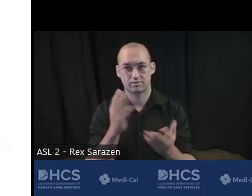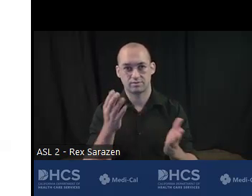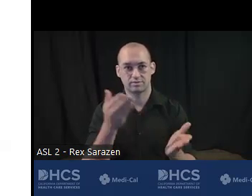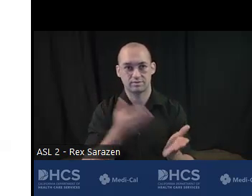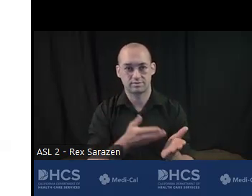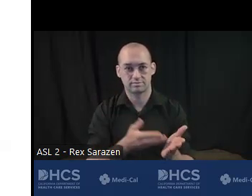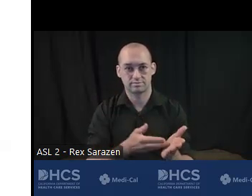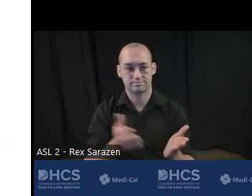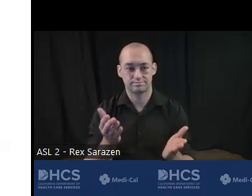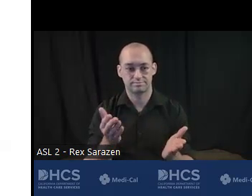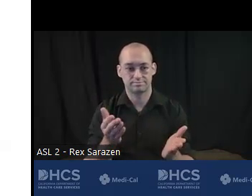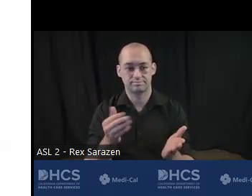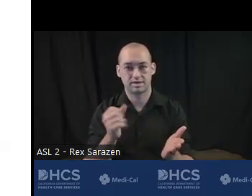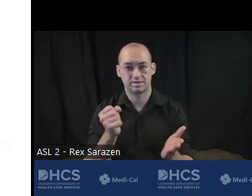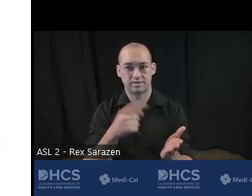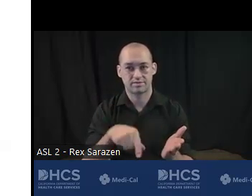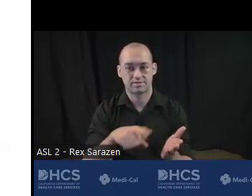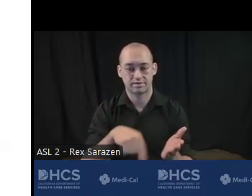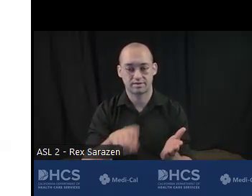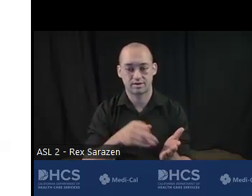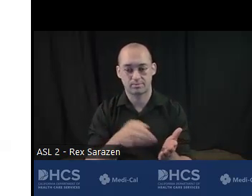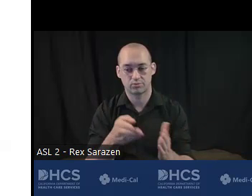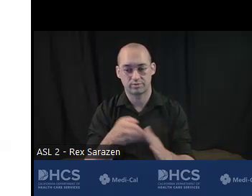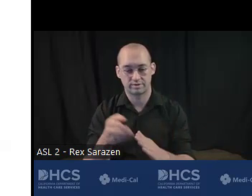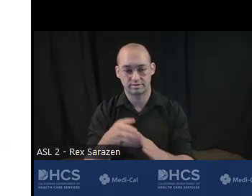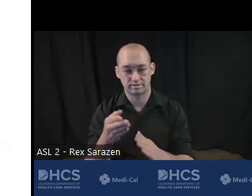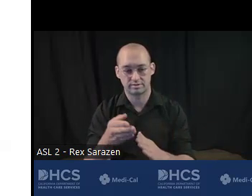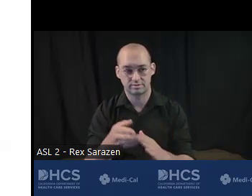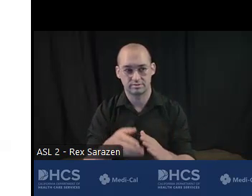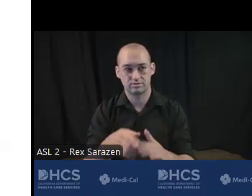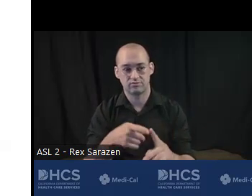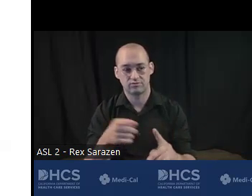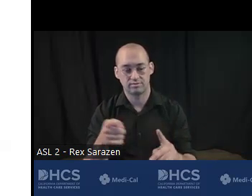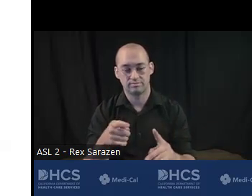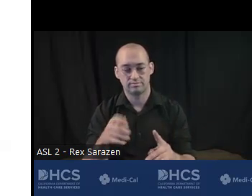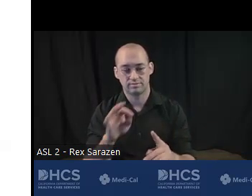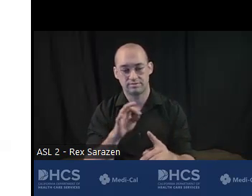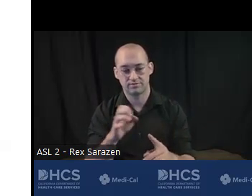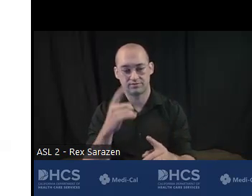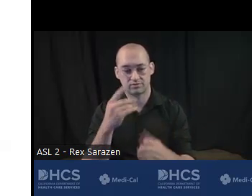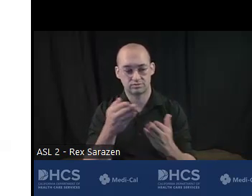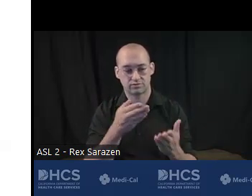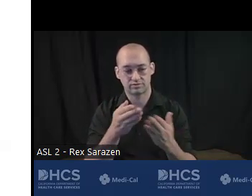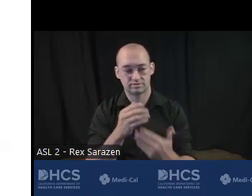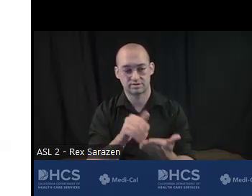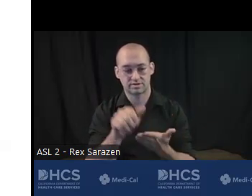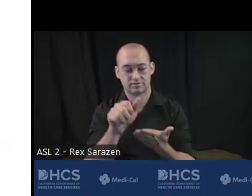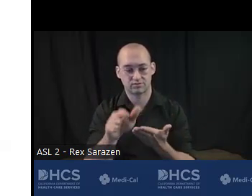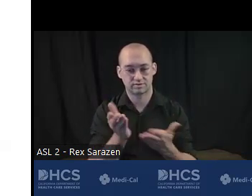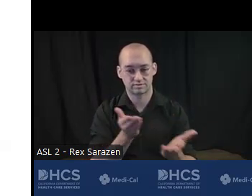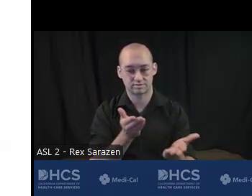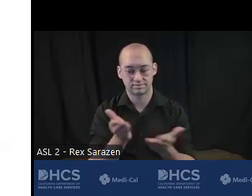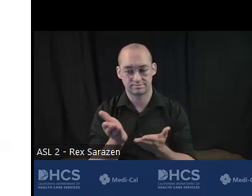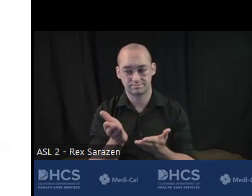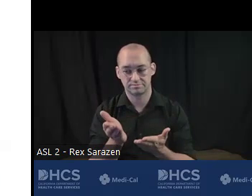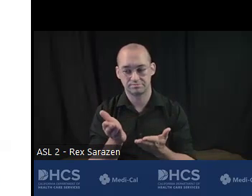waivers as they currently operate from a fee-for-service delivery system and simply shifting them